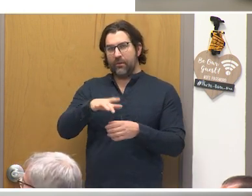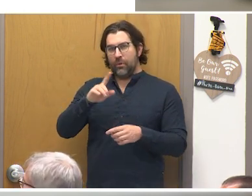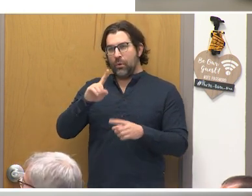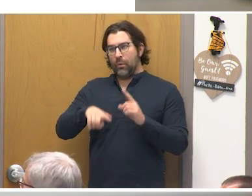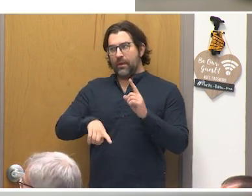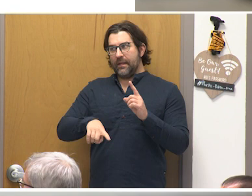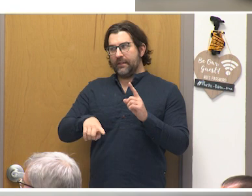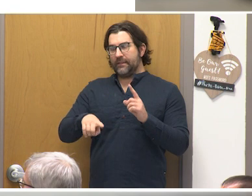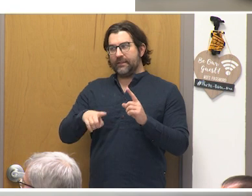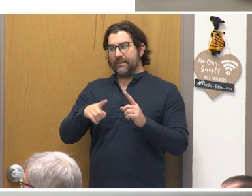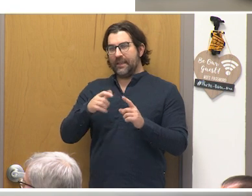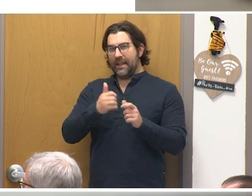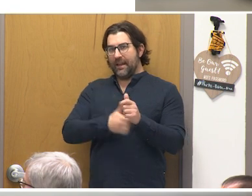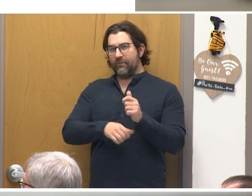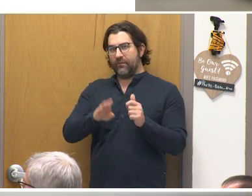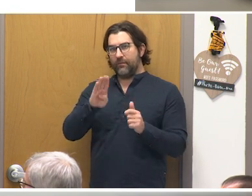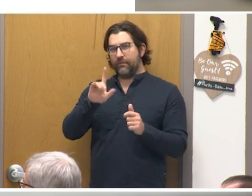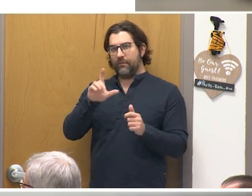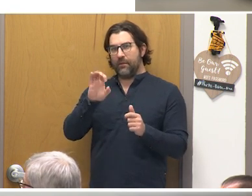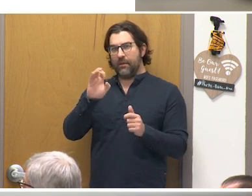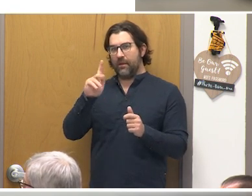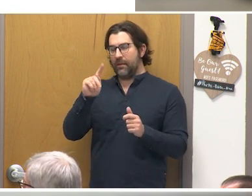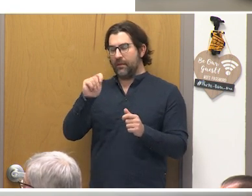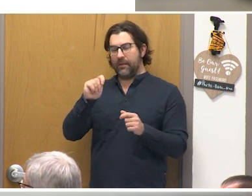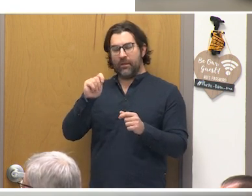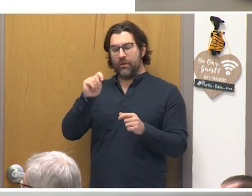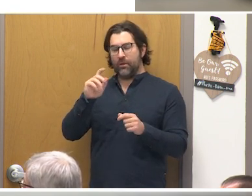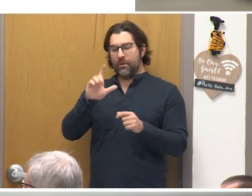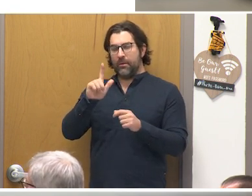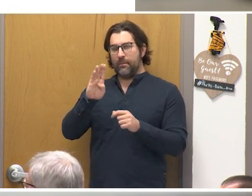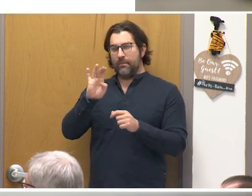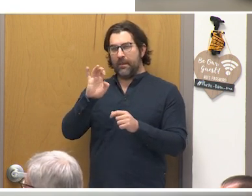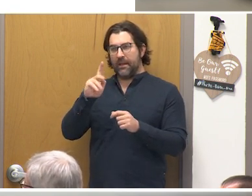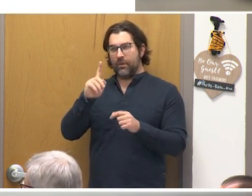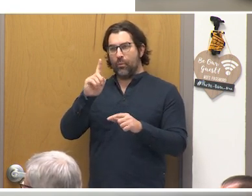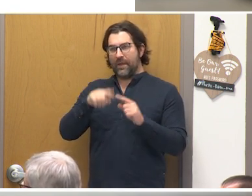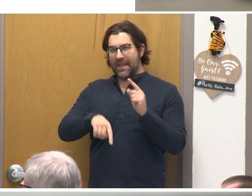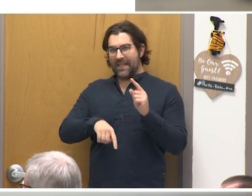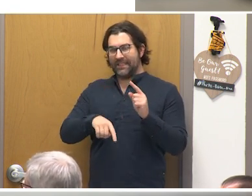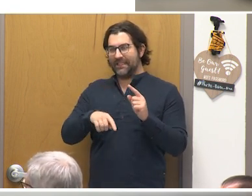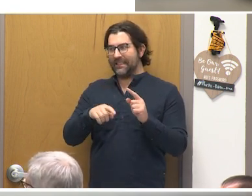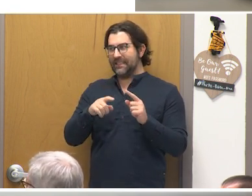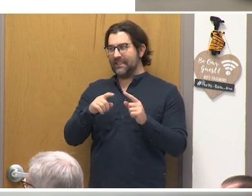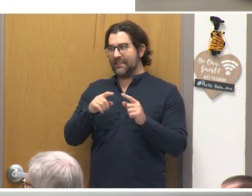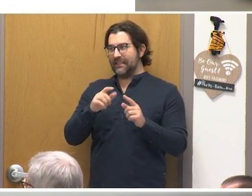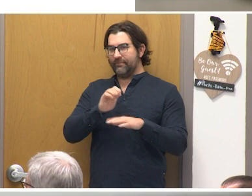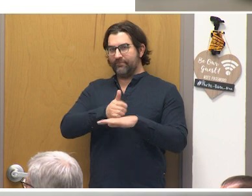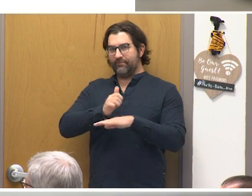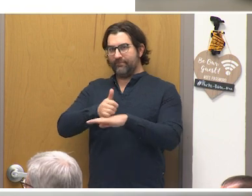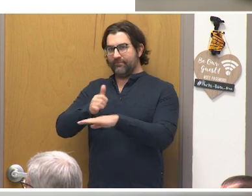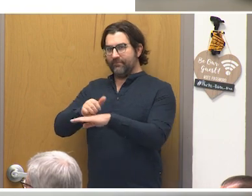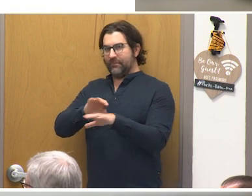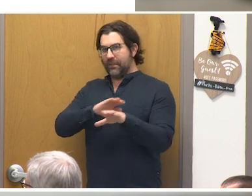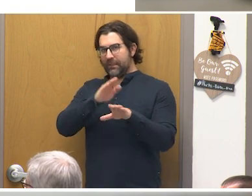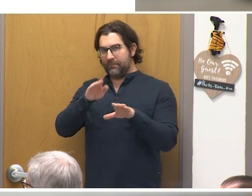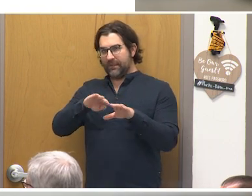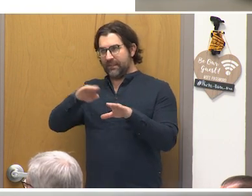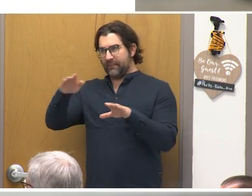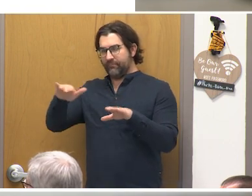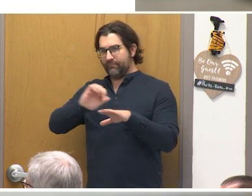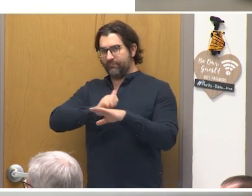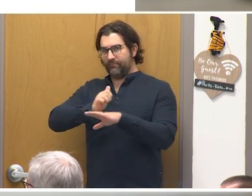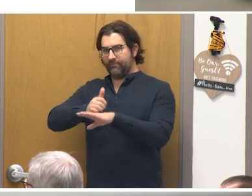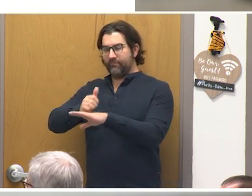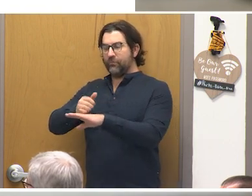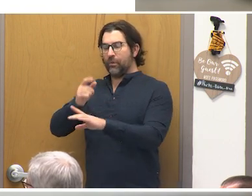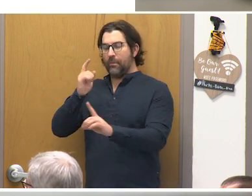install speed humps on every block of the street. And so we have to focus on doing spot speed control and a focus on intersection improvements